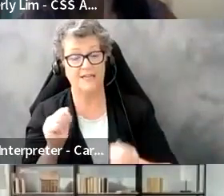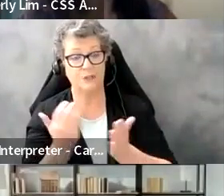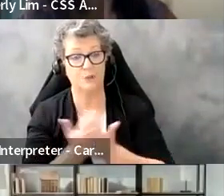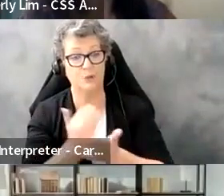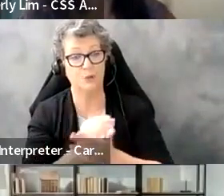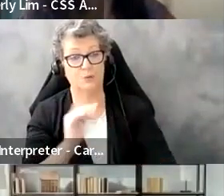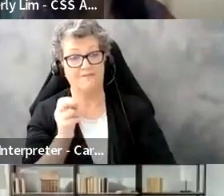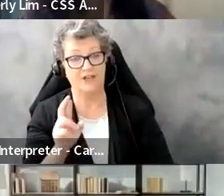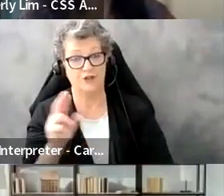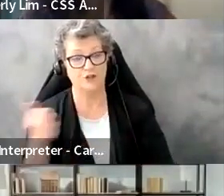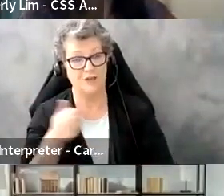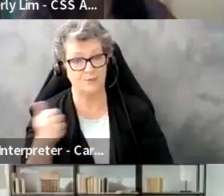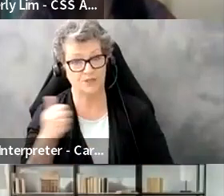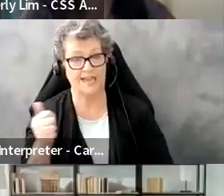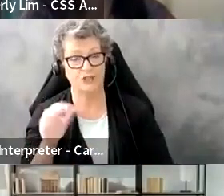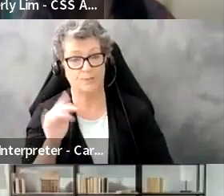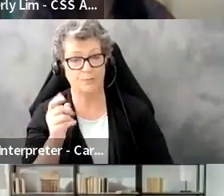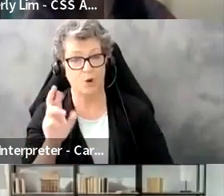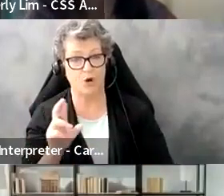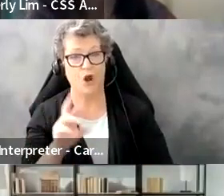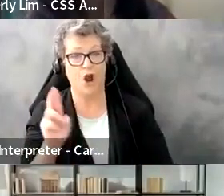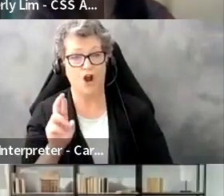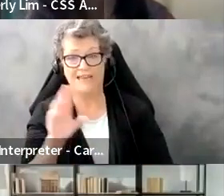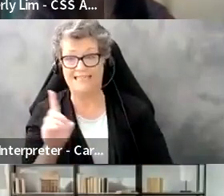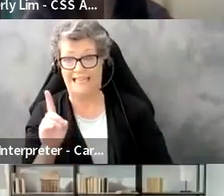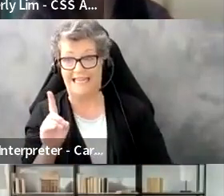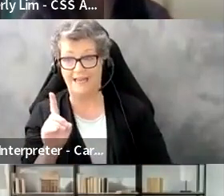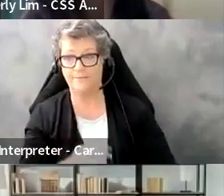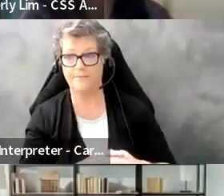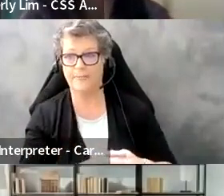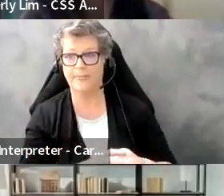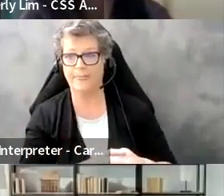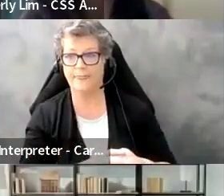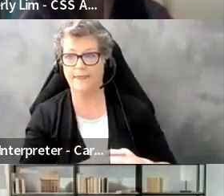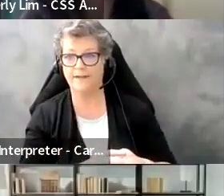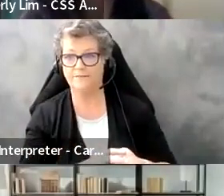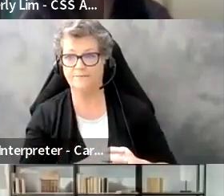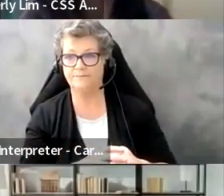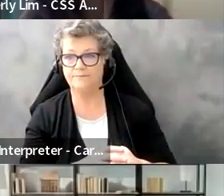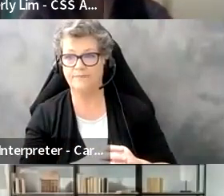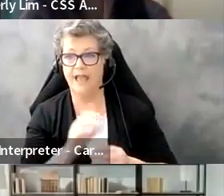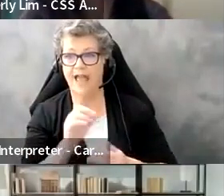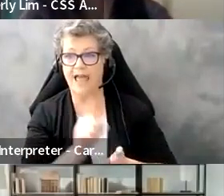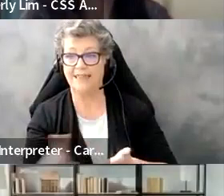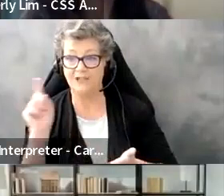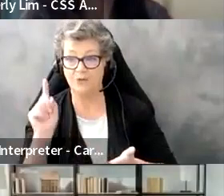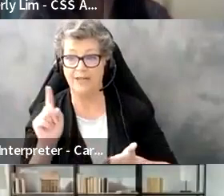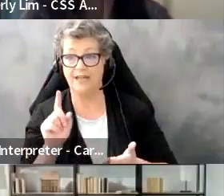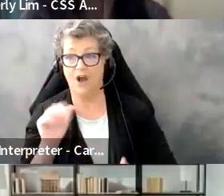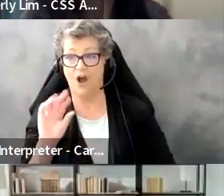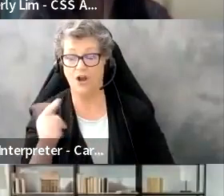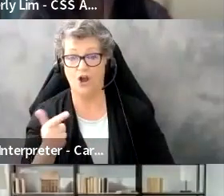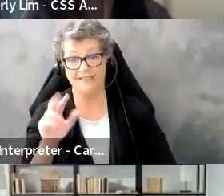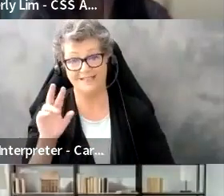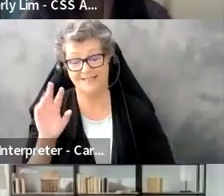vendored transportation broker, R&D. So last week on August 9th, I